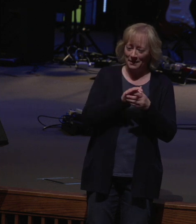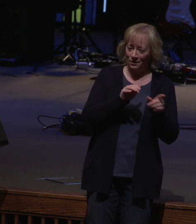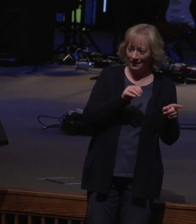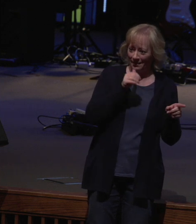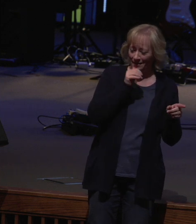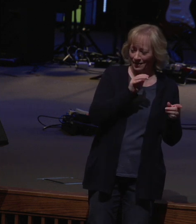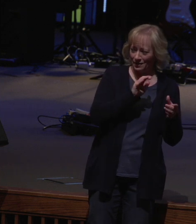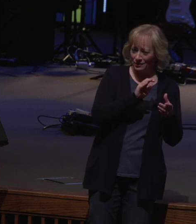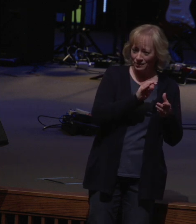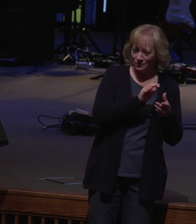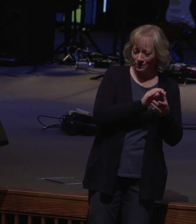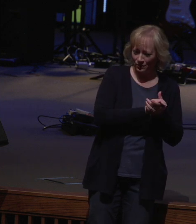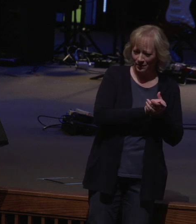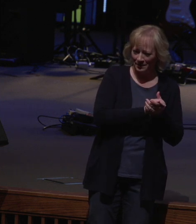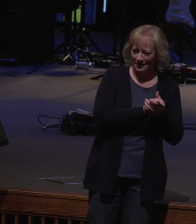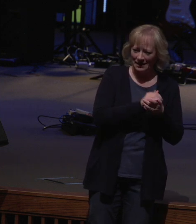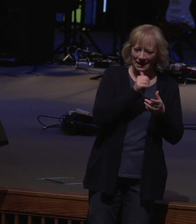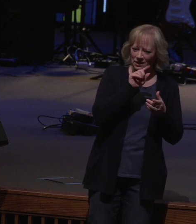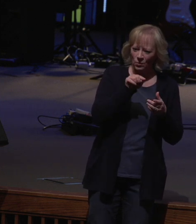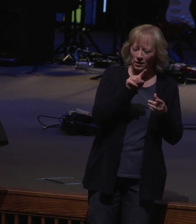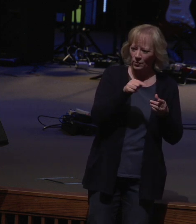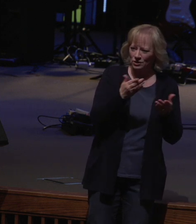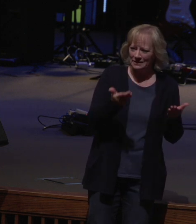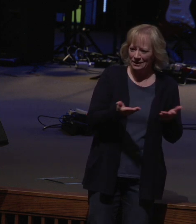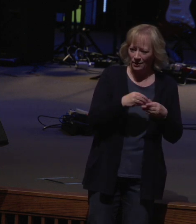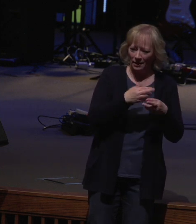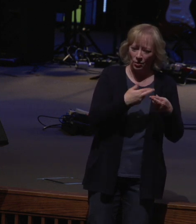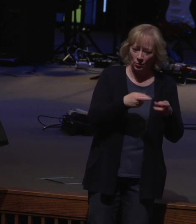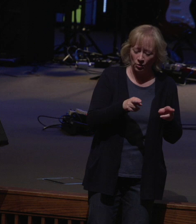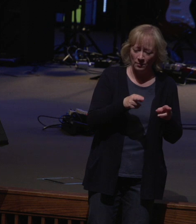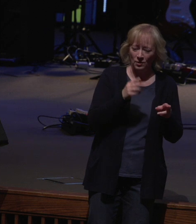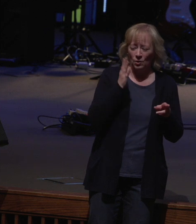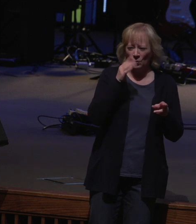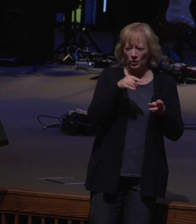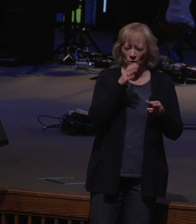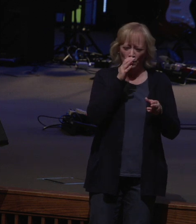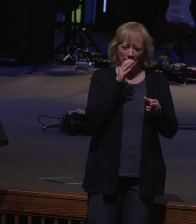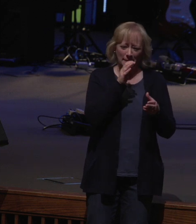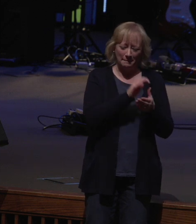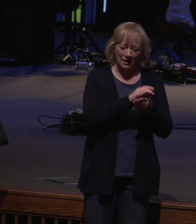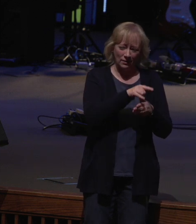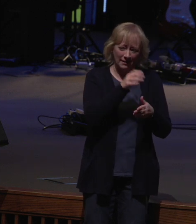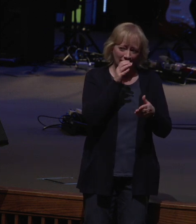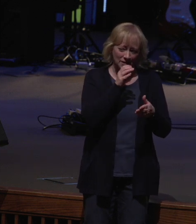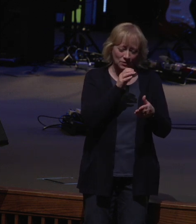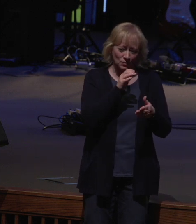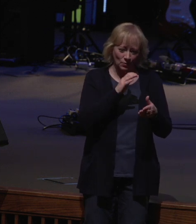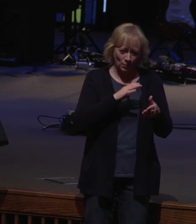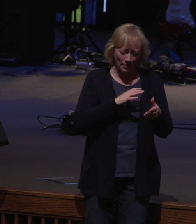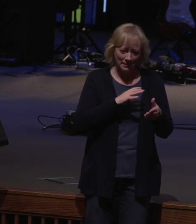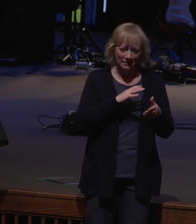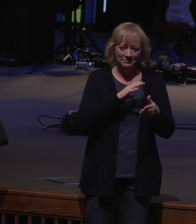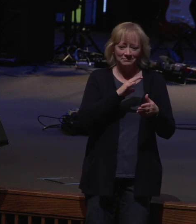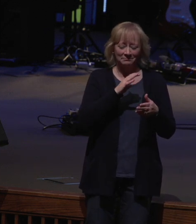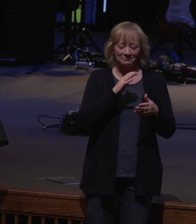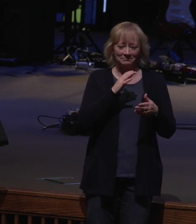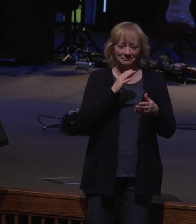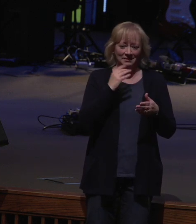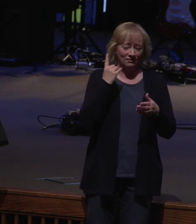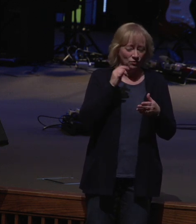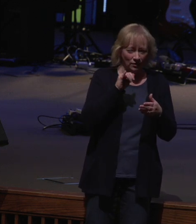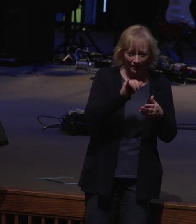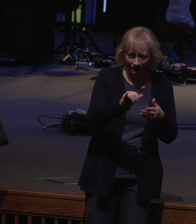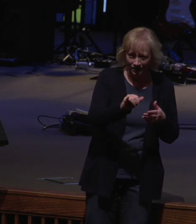Like, not just when she's in the room. Like, at all times. You guys, we understand that.